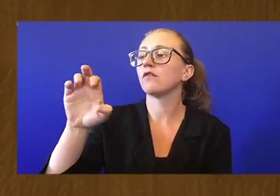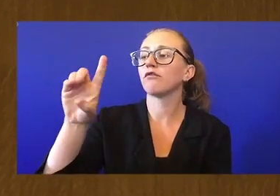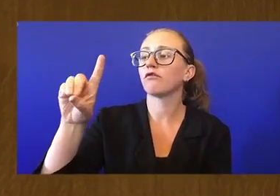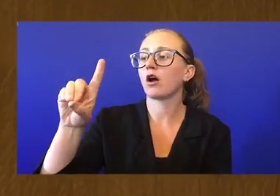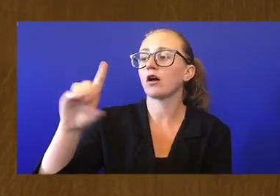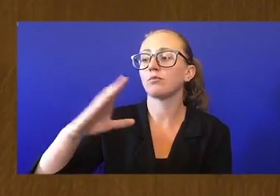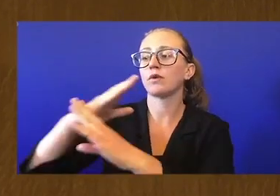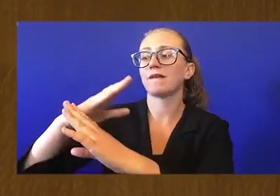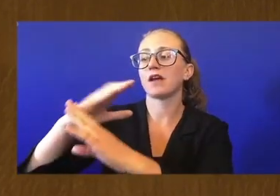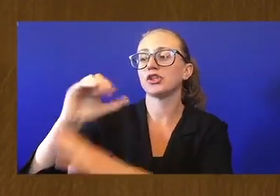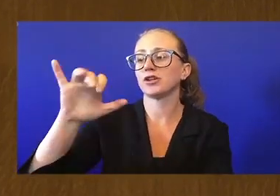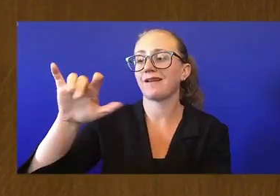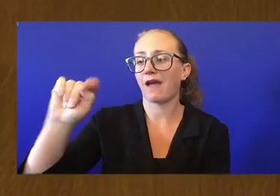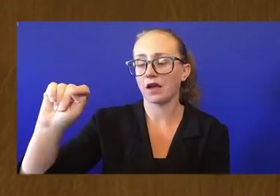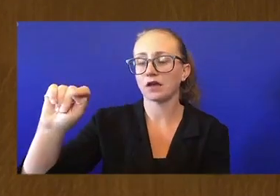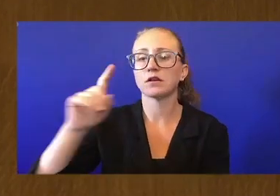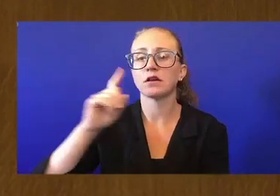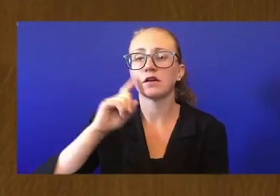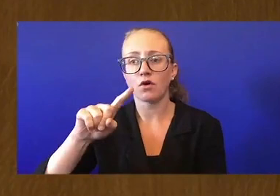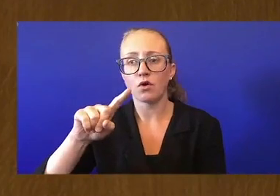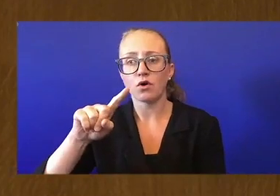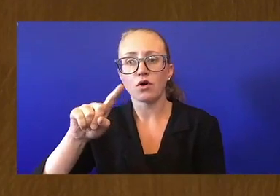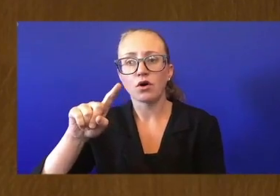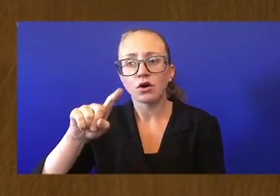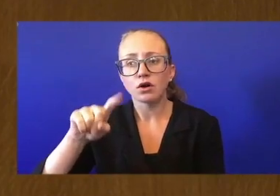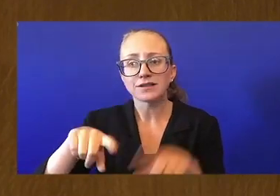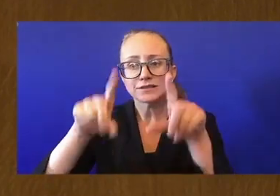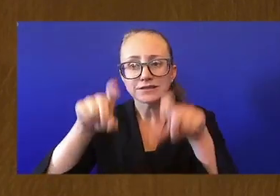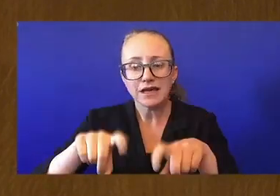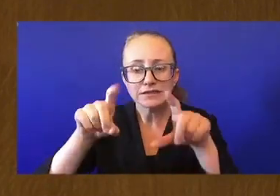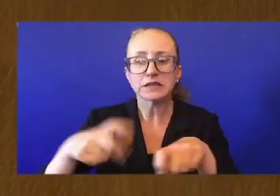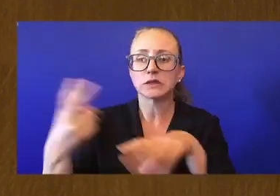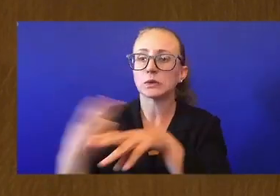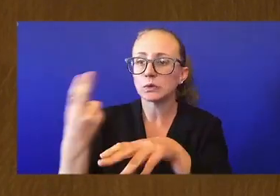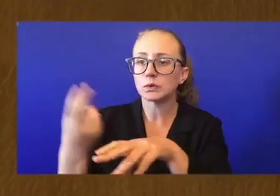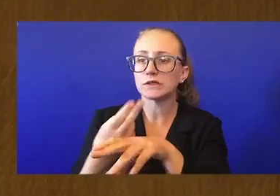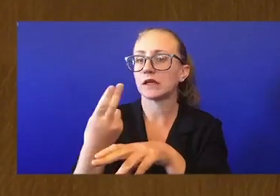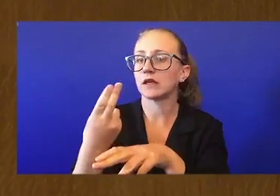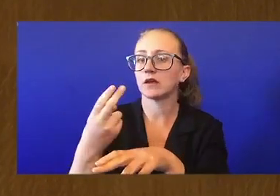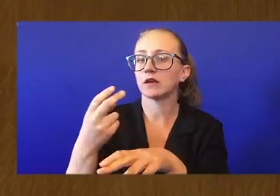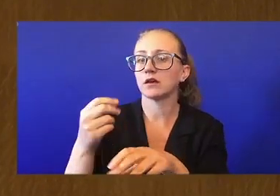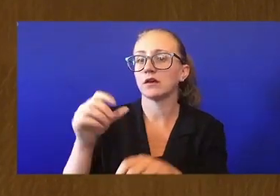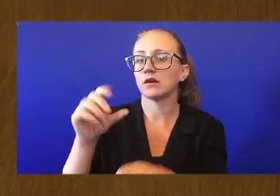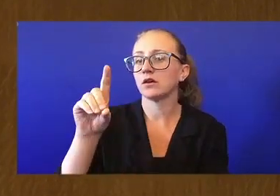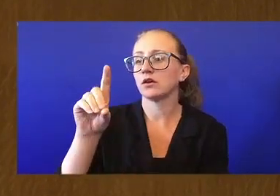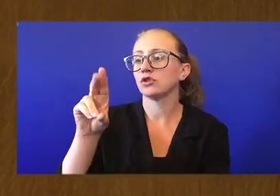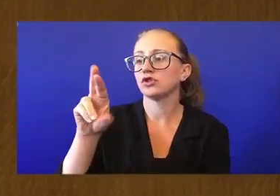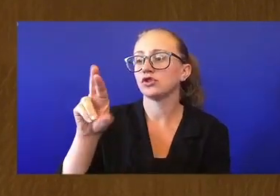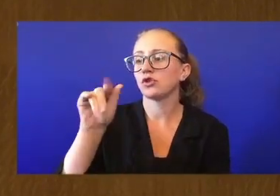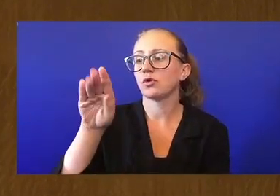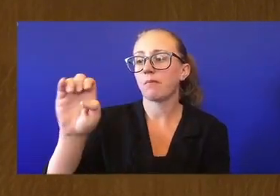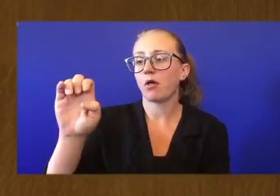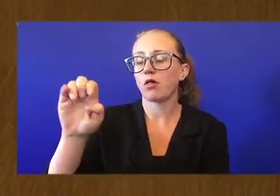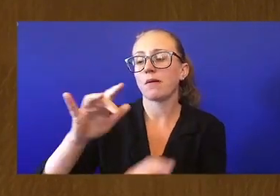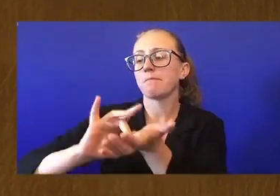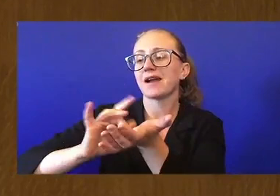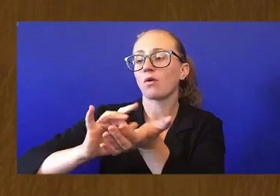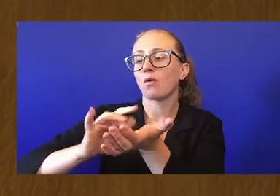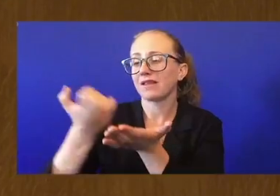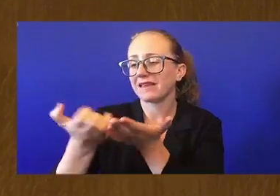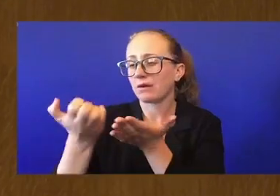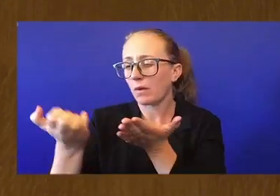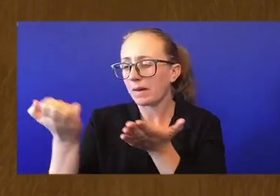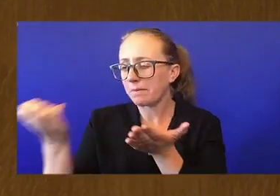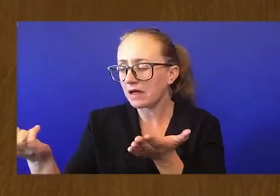diagnostic testing and durable medical equipment. Is there any reason the principles of what you just described